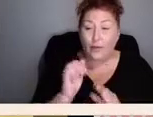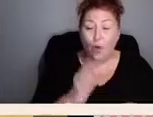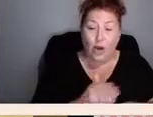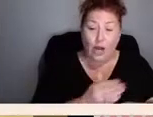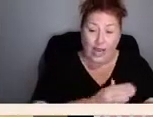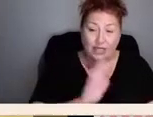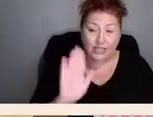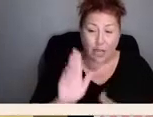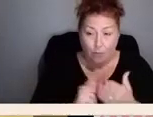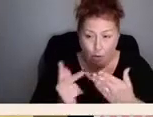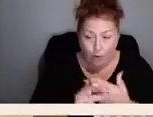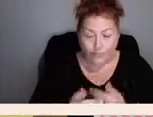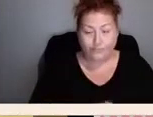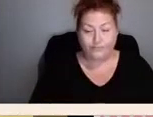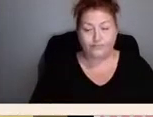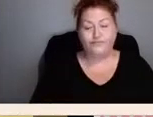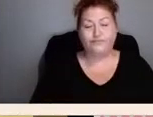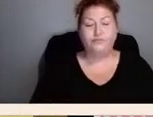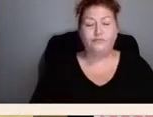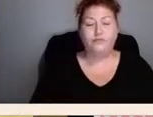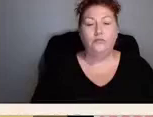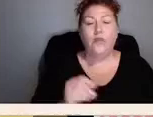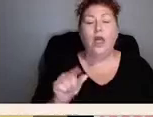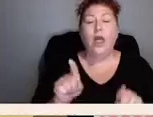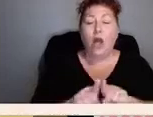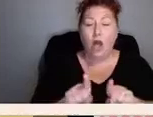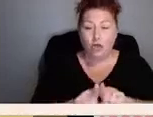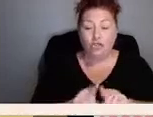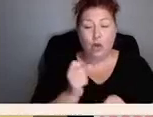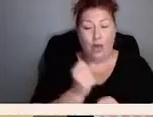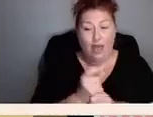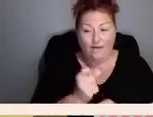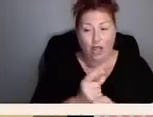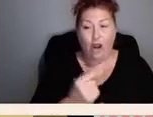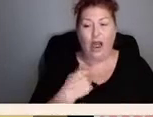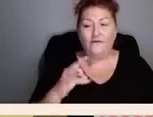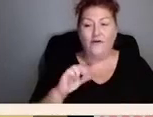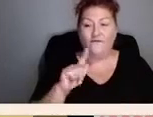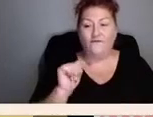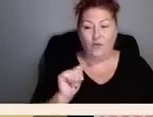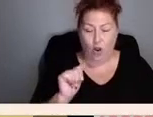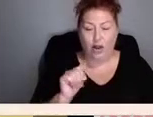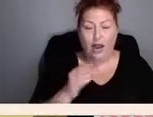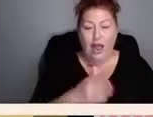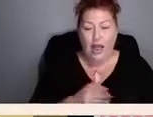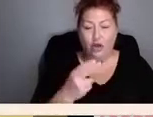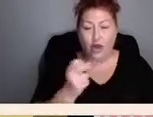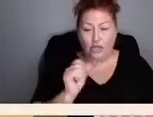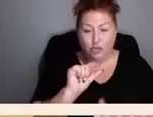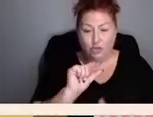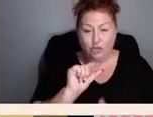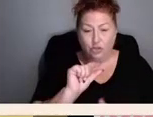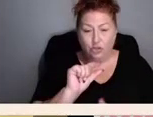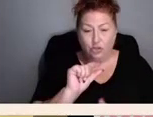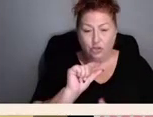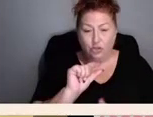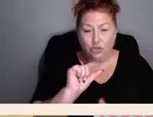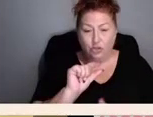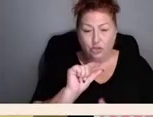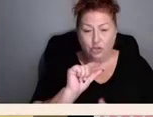their program. And we also, every year, have a Florida Post-Secondary Education Program